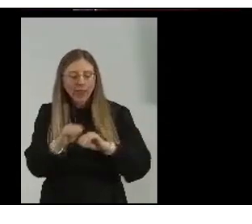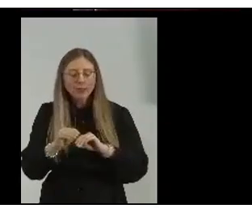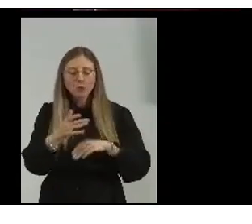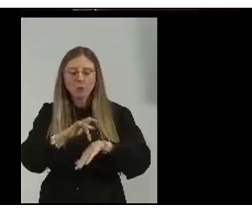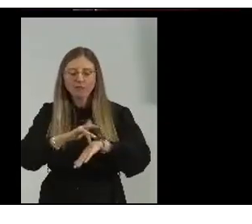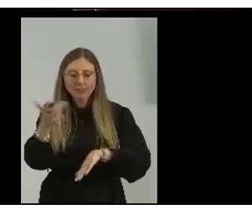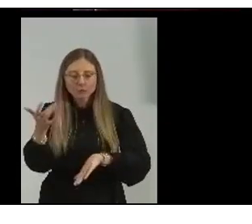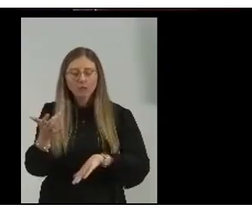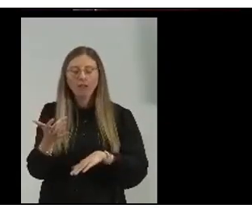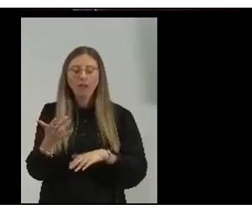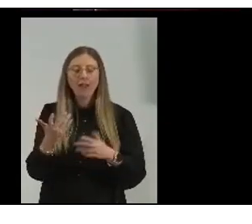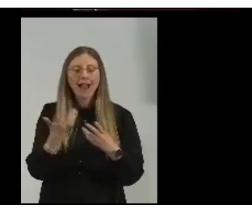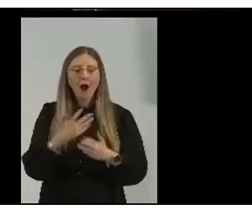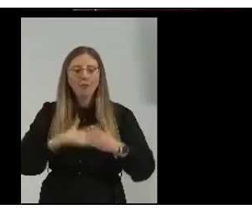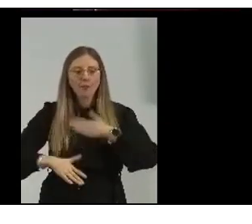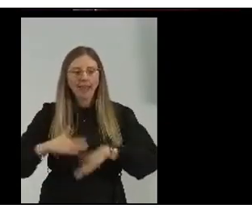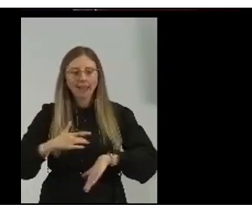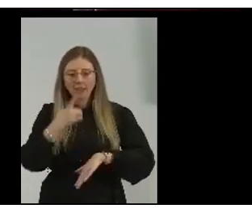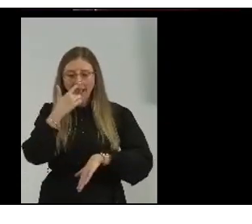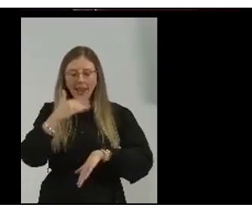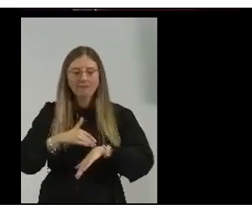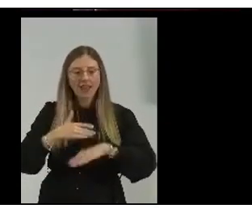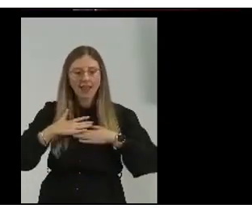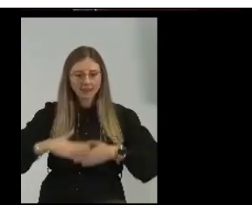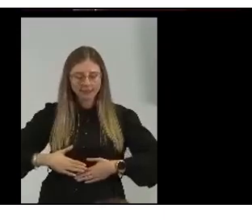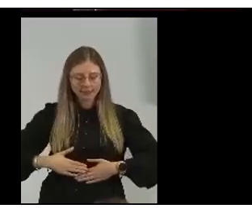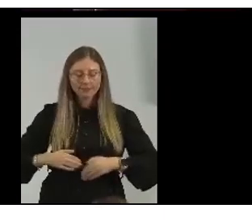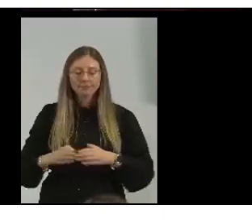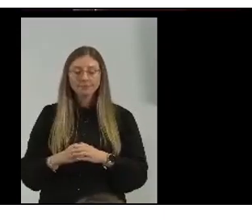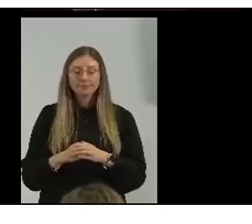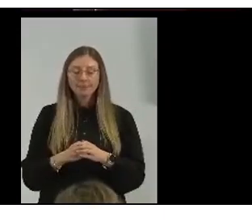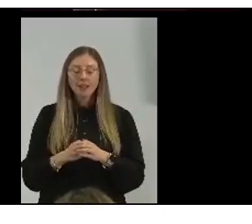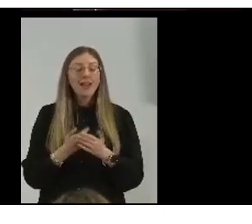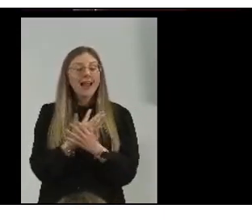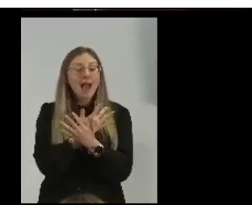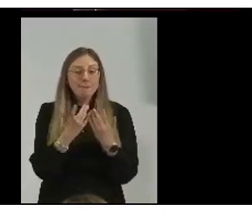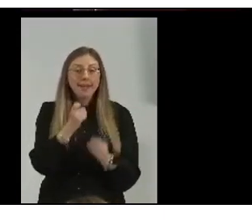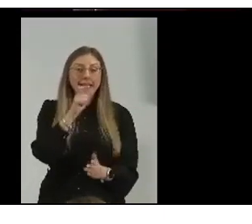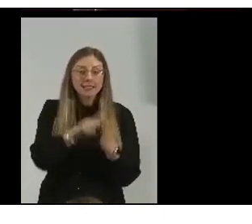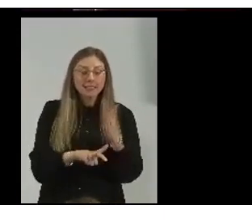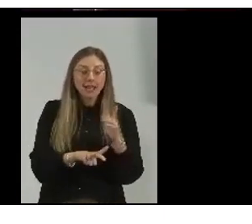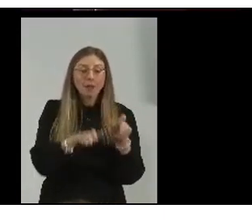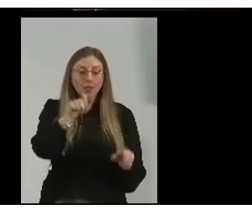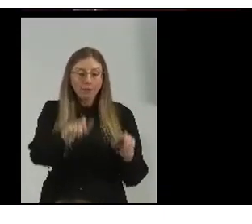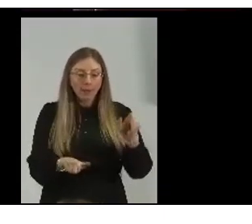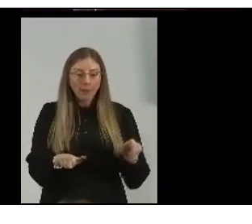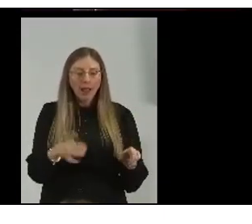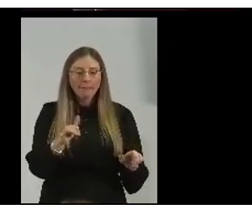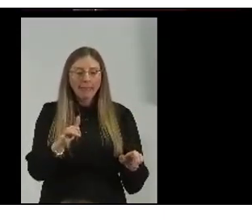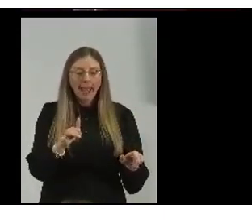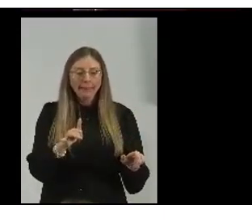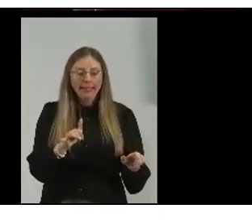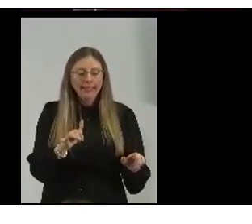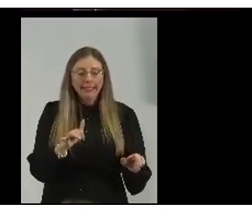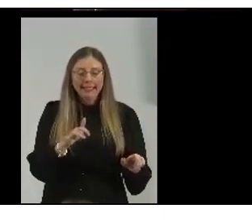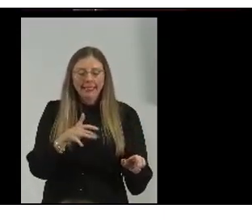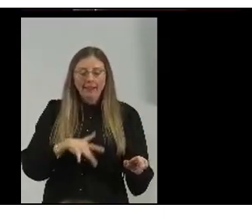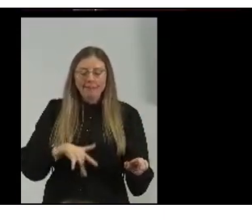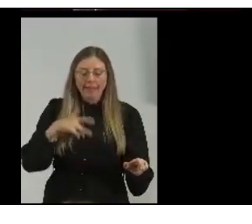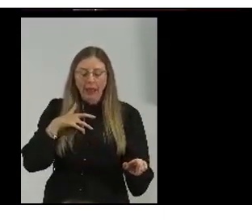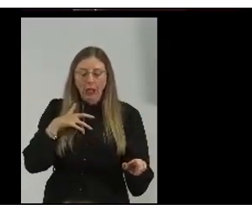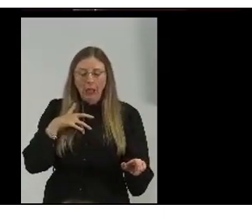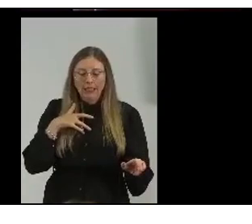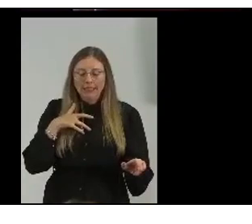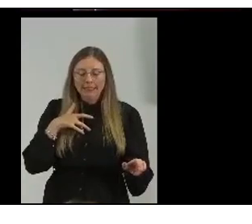settings. So a lot of many disabled individuals may hesitate to ask for like